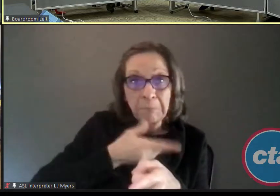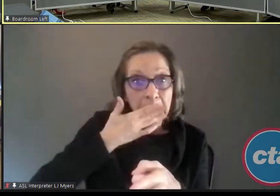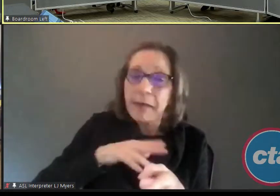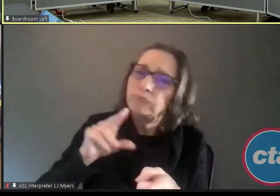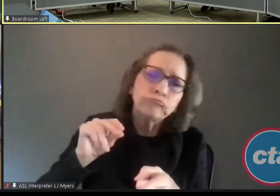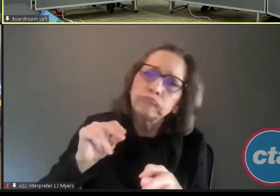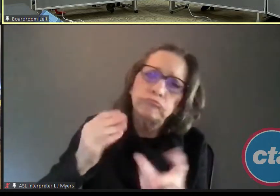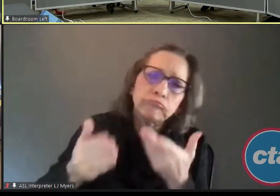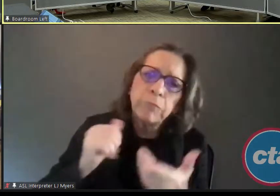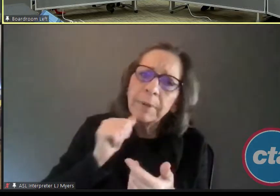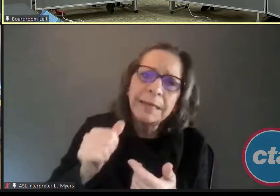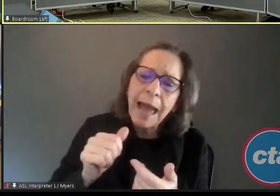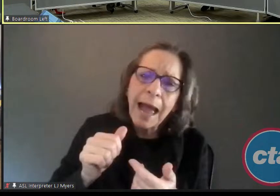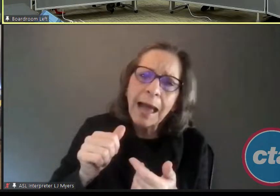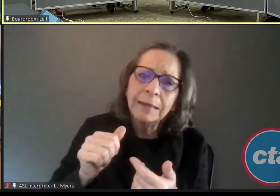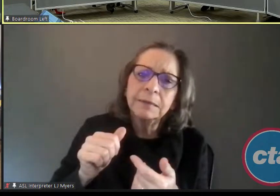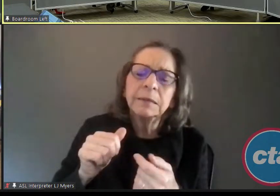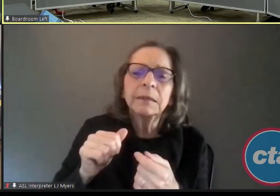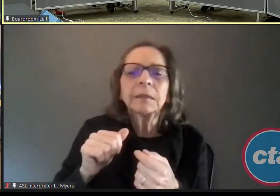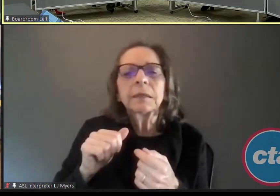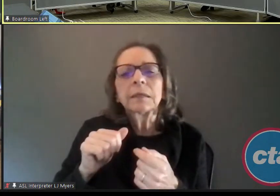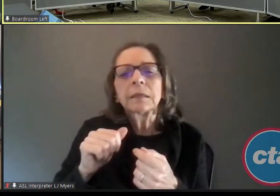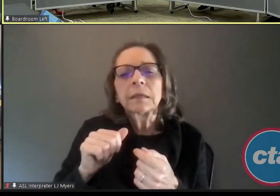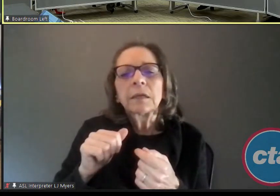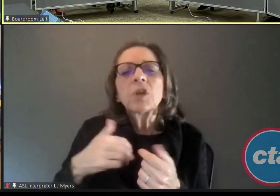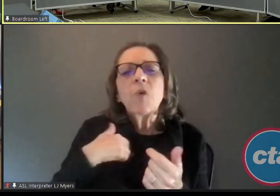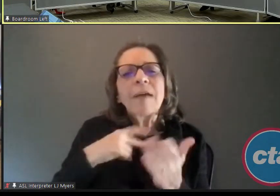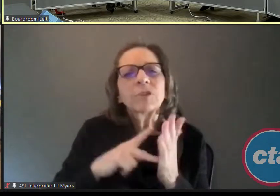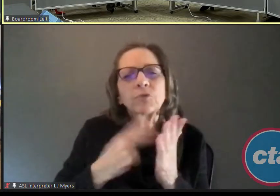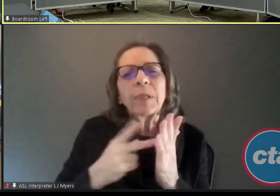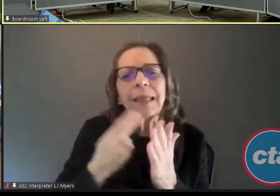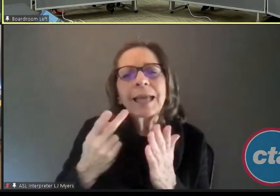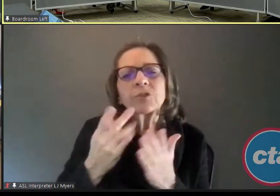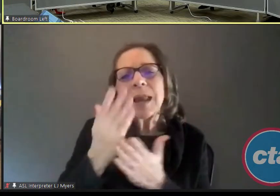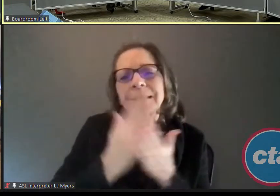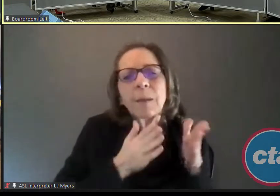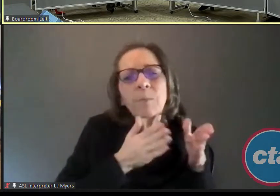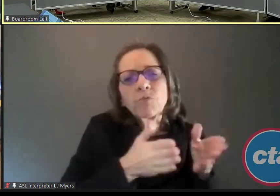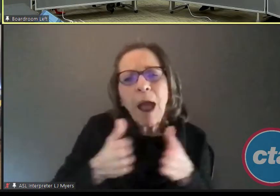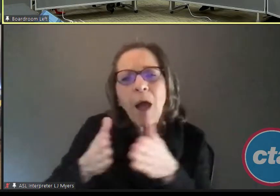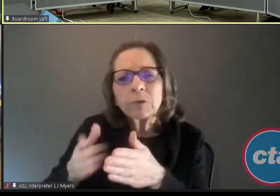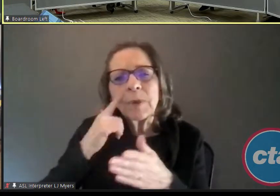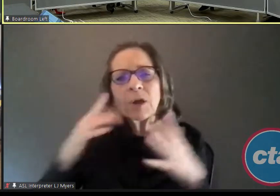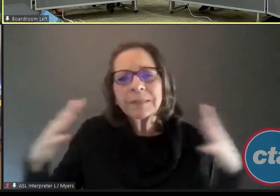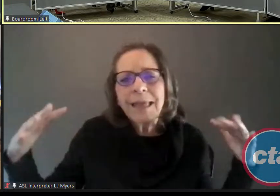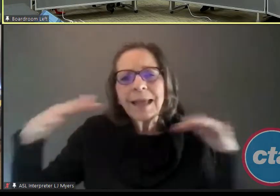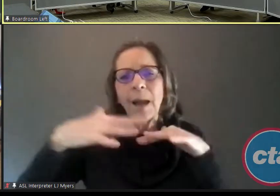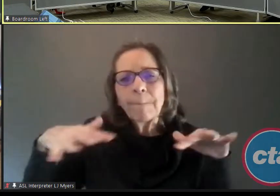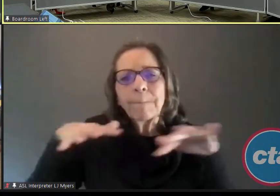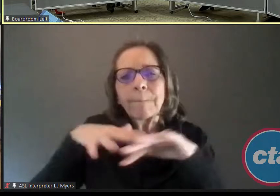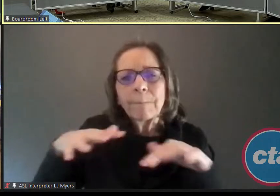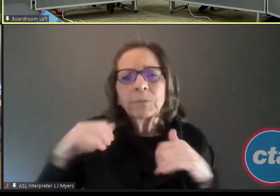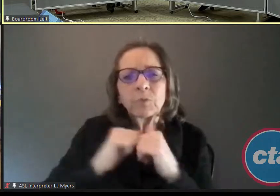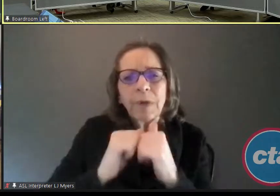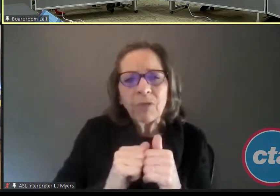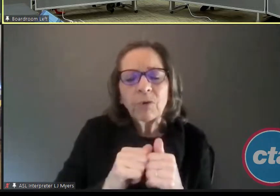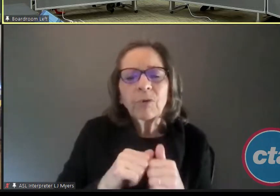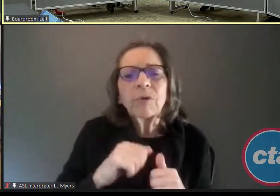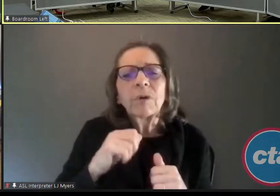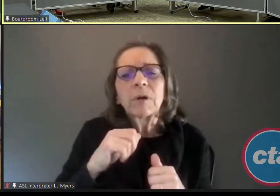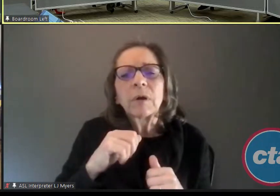not. Or on the loop link itself, you've got duplication, many routes on the street, because they all come in together.